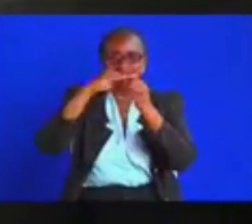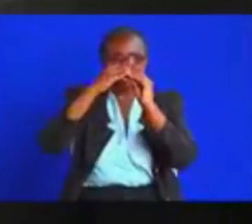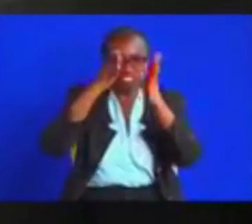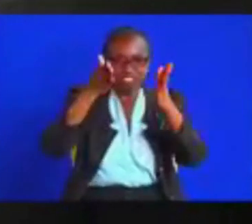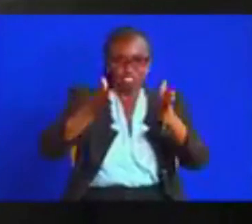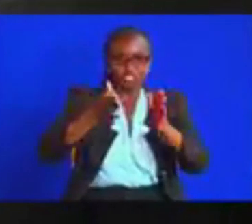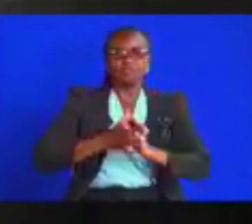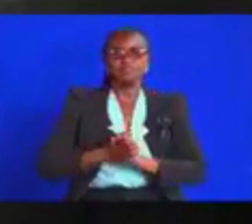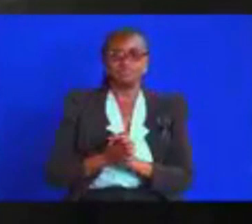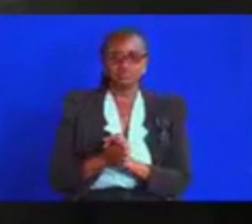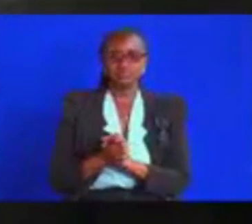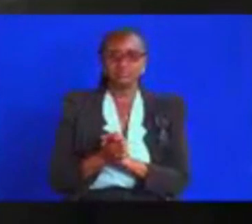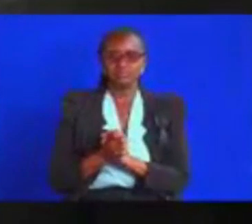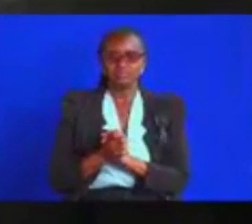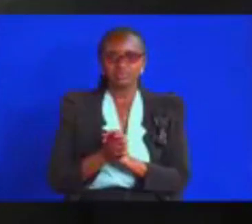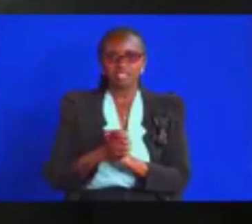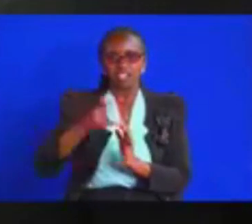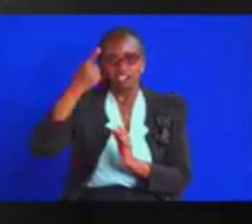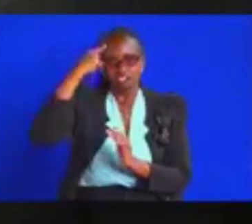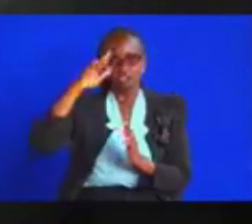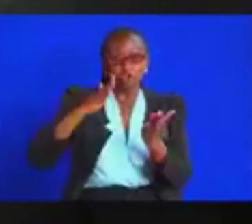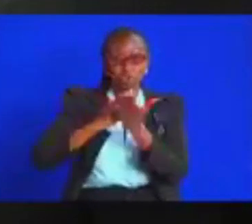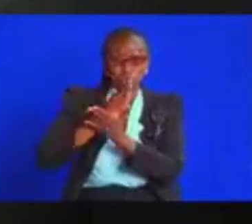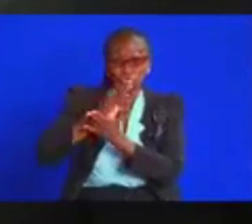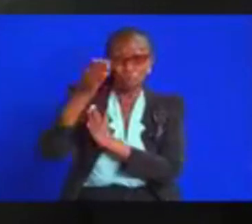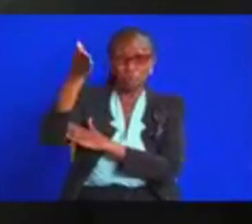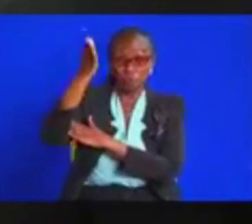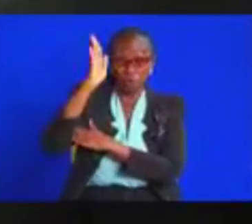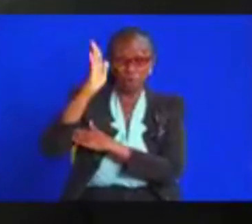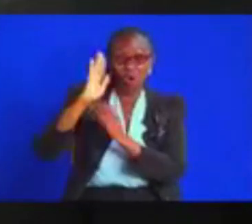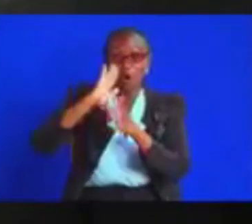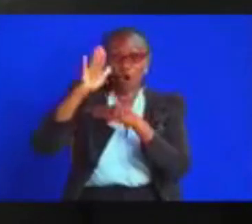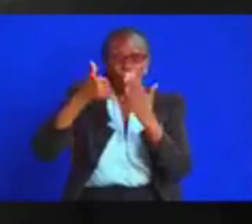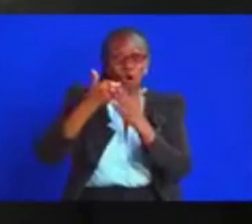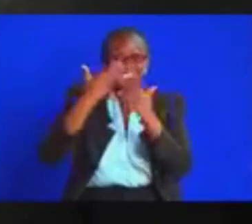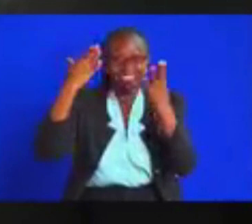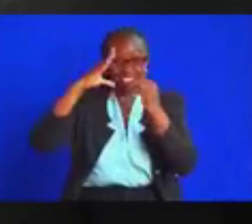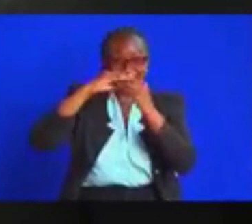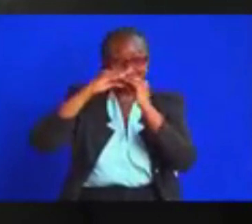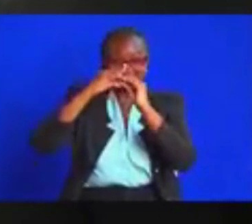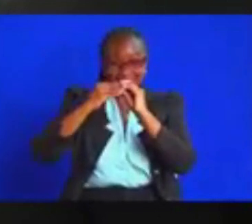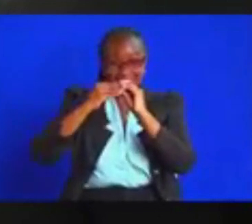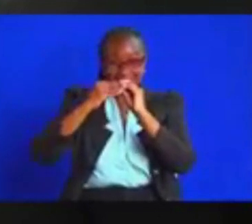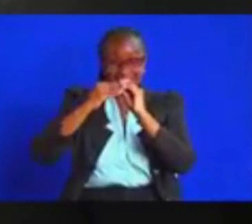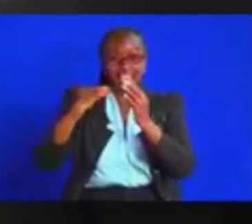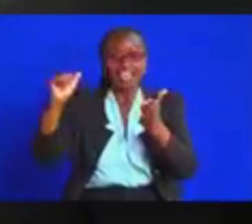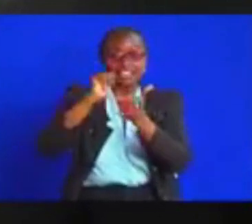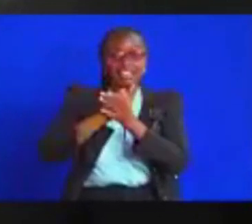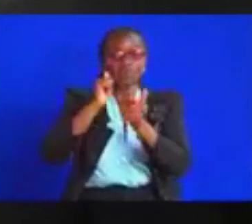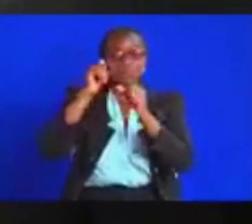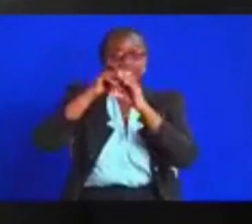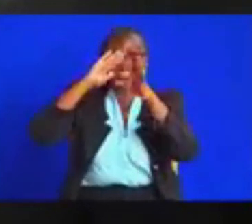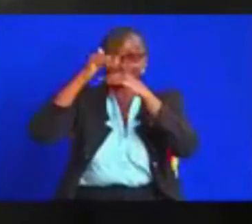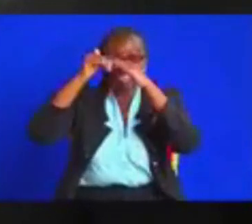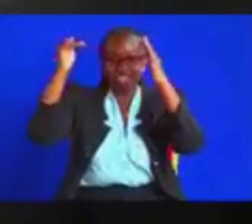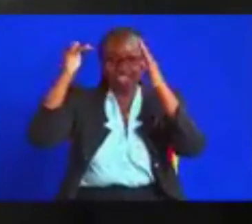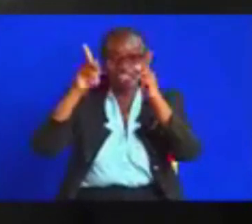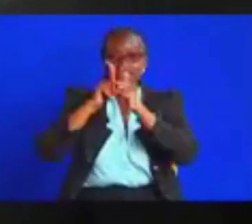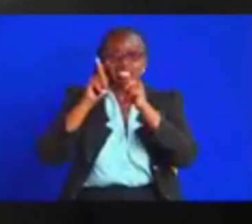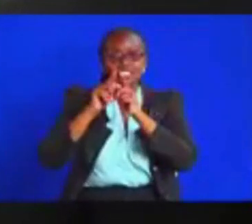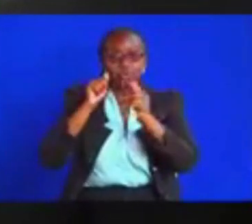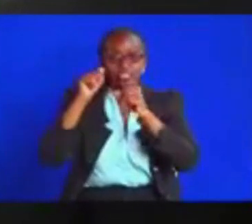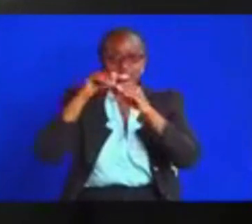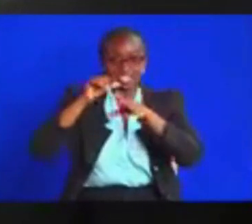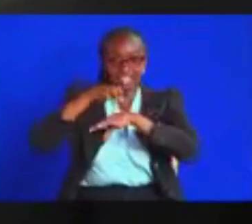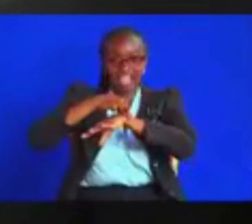Next verse, please. For by him were all things created that are in heaven and that are